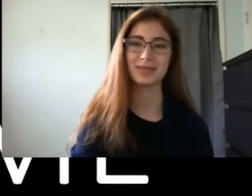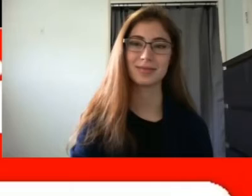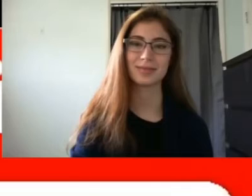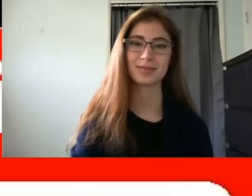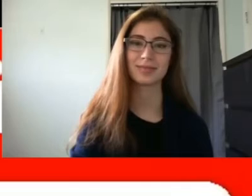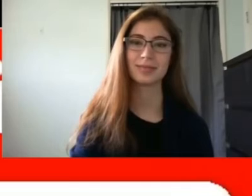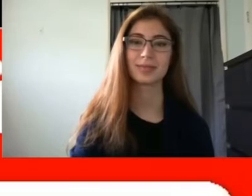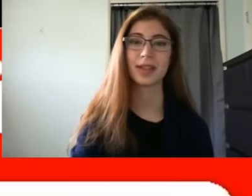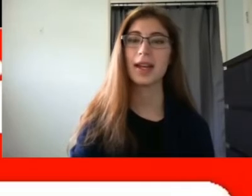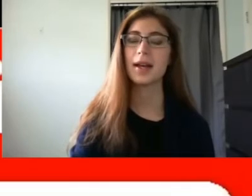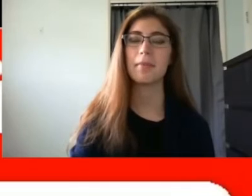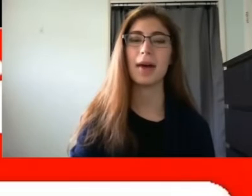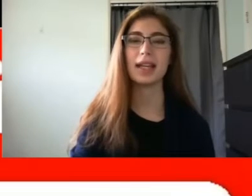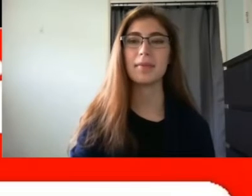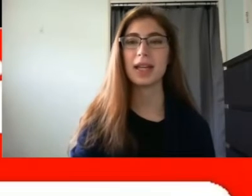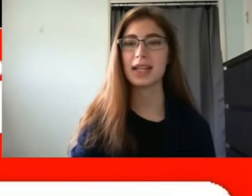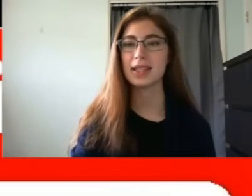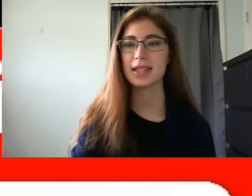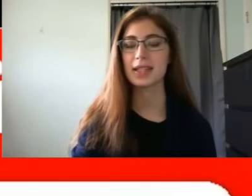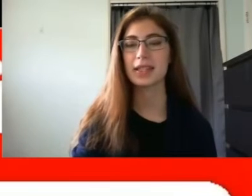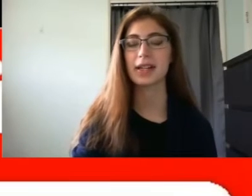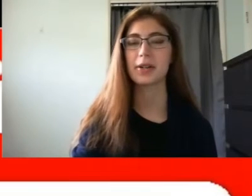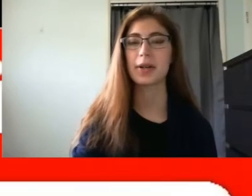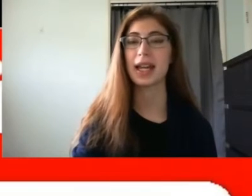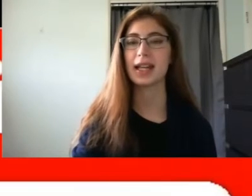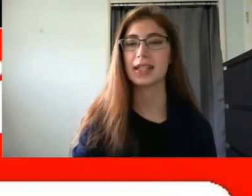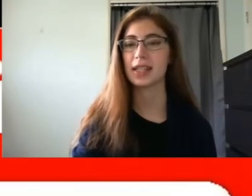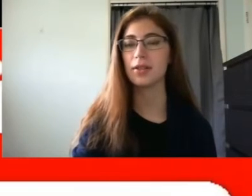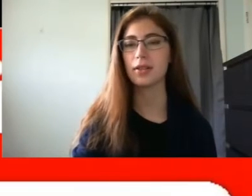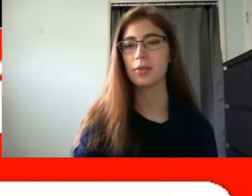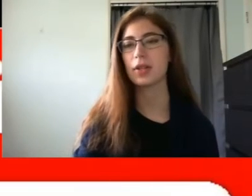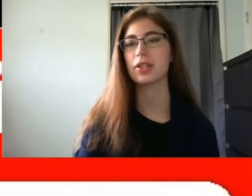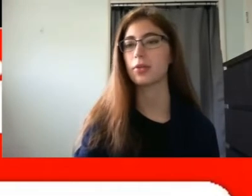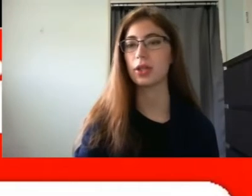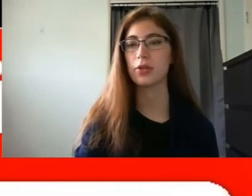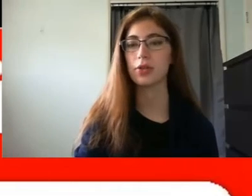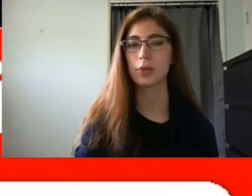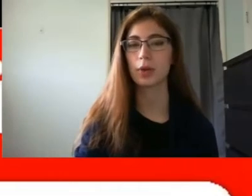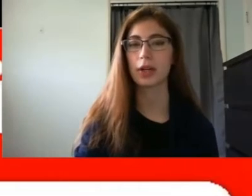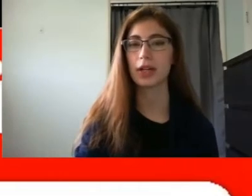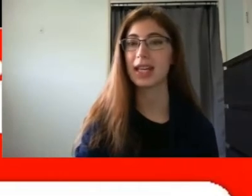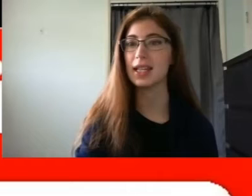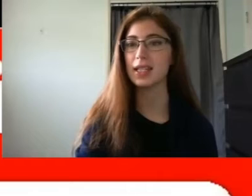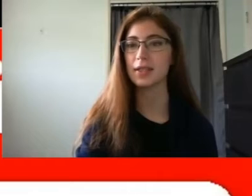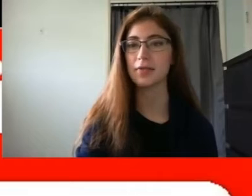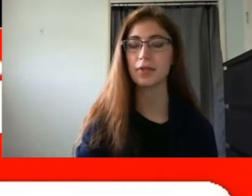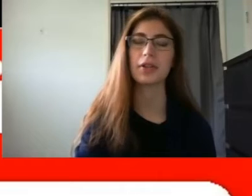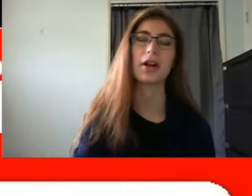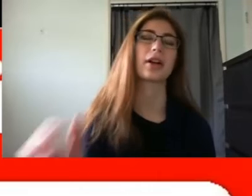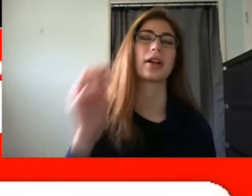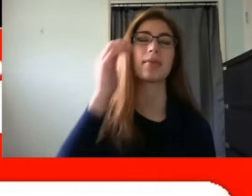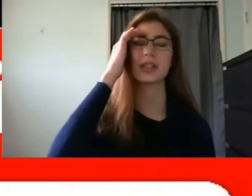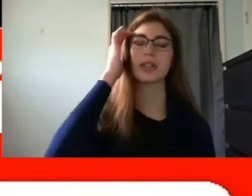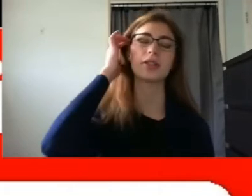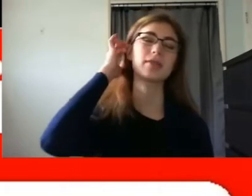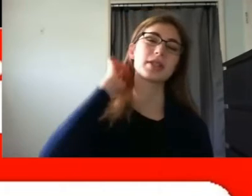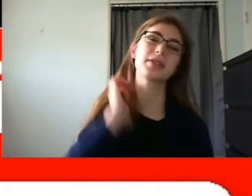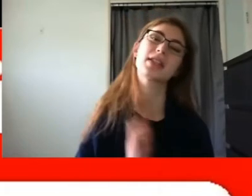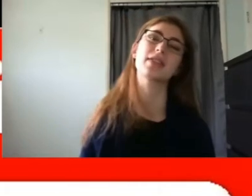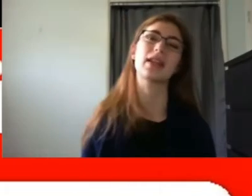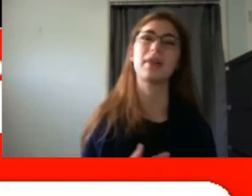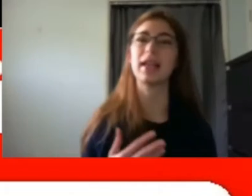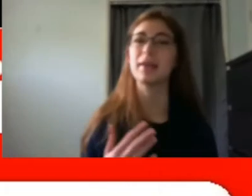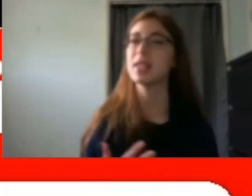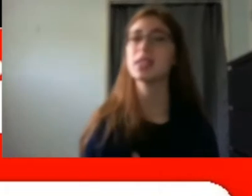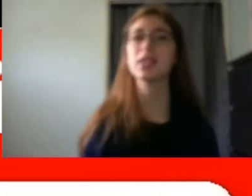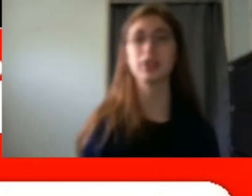Okay. My name is. So in ASL, we don't use the word is for our grammar structure. So instead